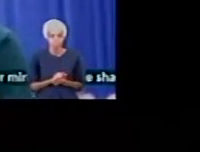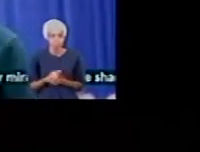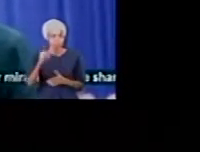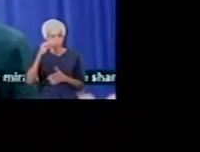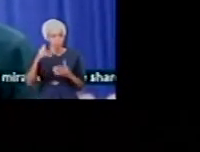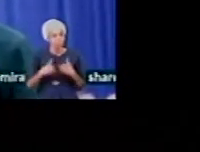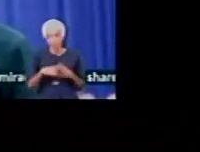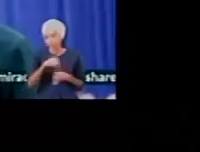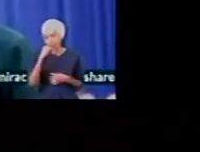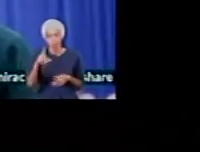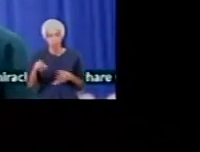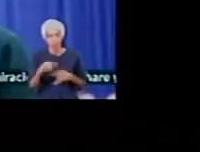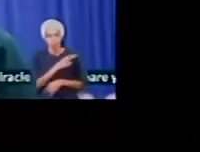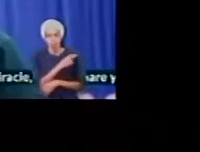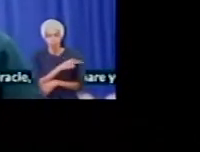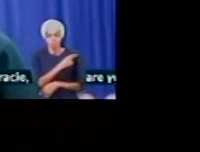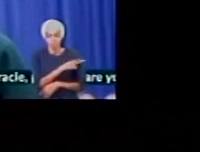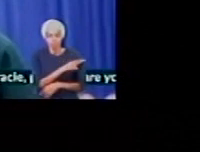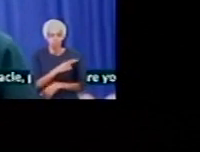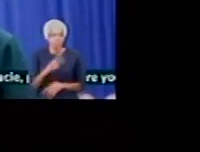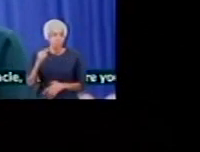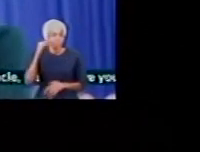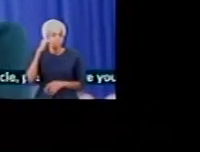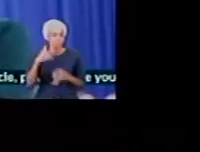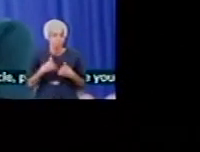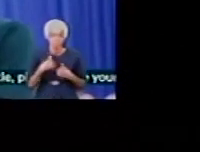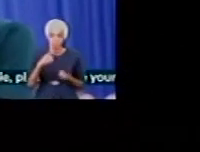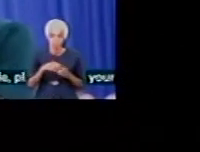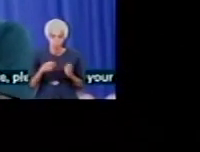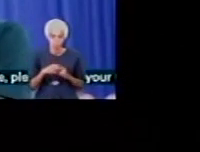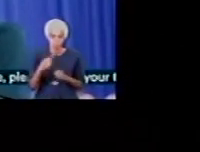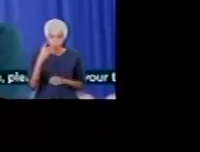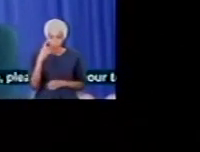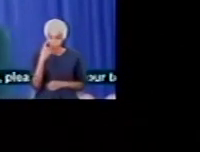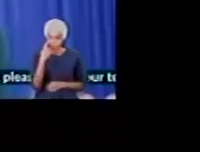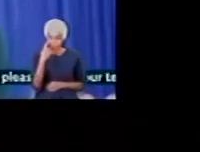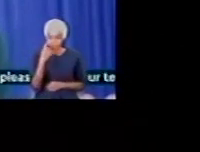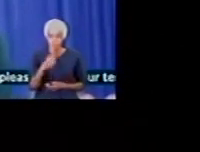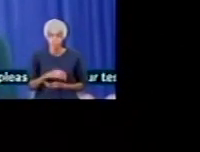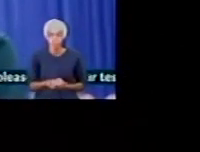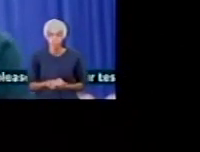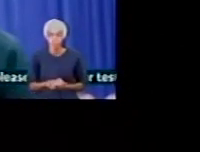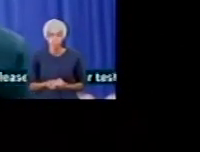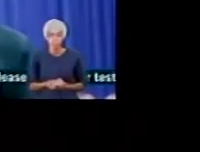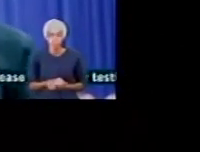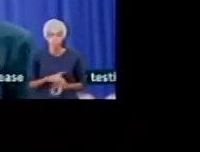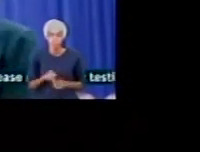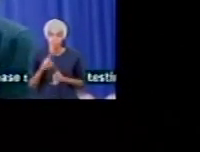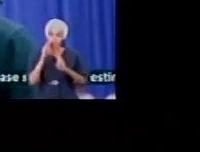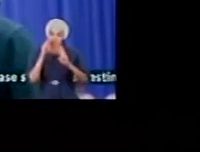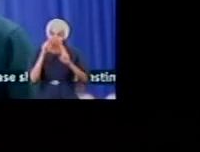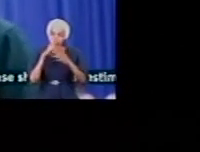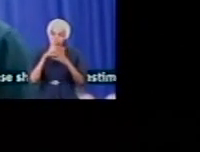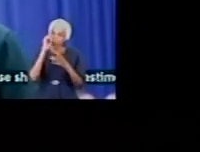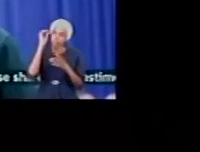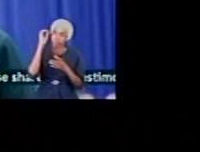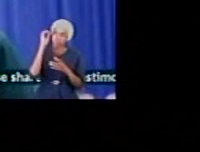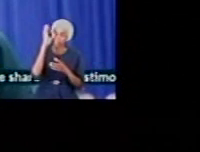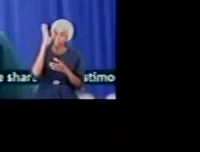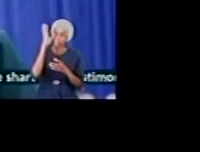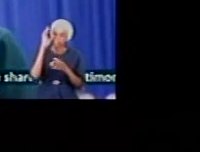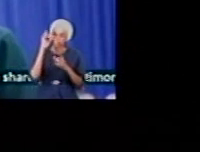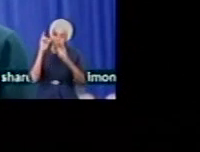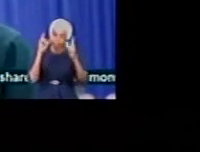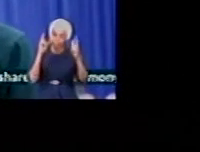I look into direct light, my left eye, water will be gushing out of it. I told